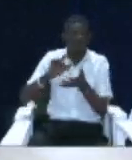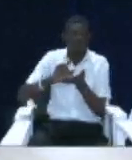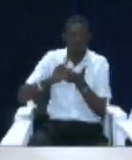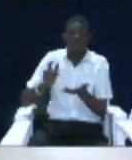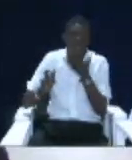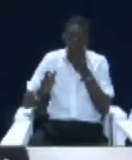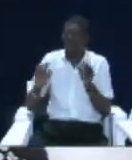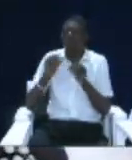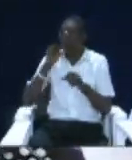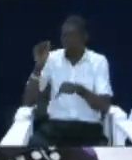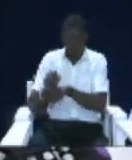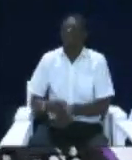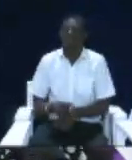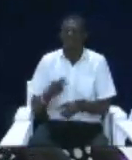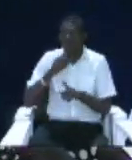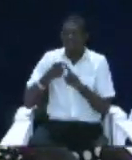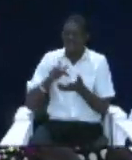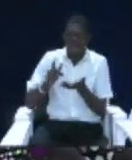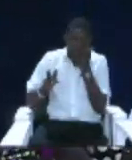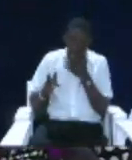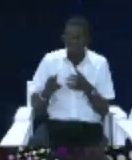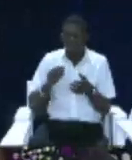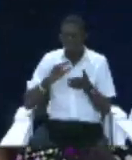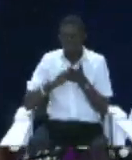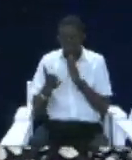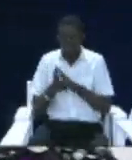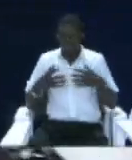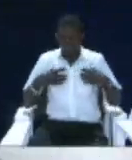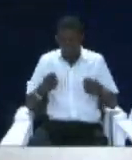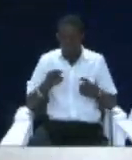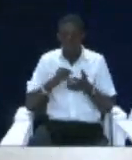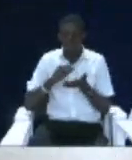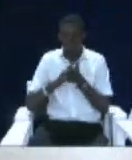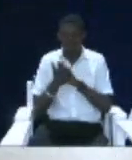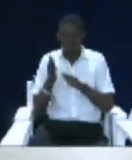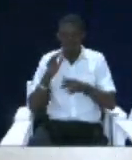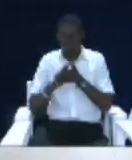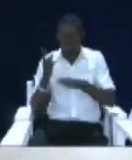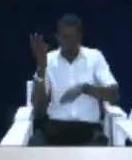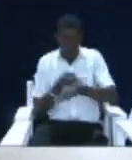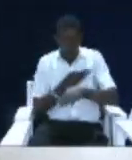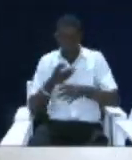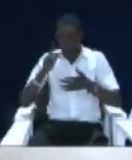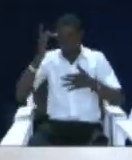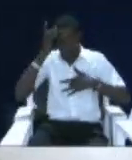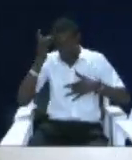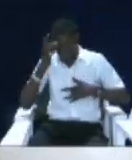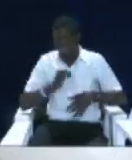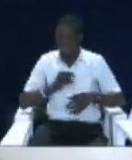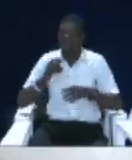for me. When I take drugs, instead of getting well, it makes me to feel very sick. So I stay